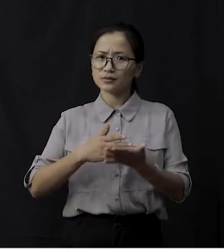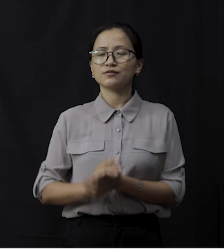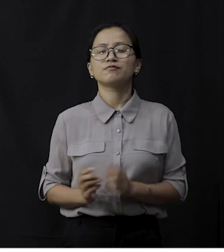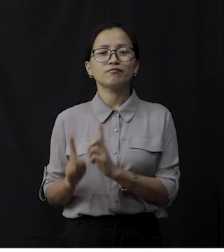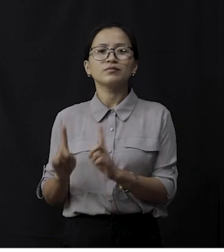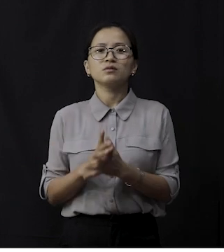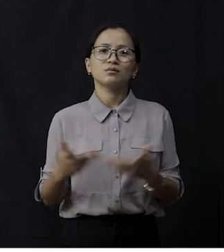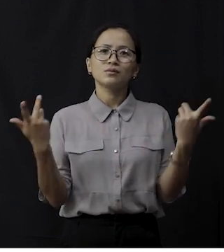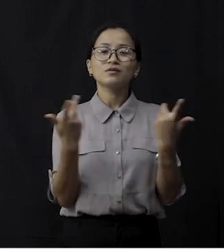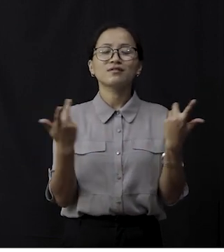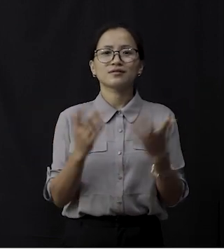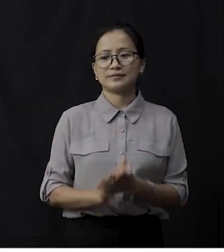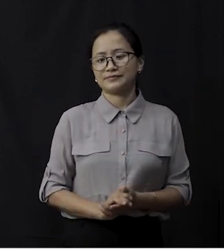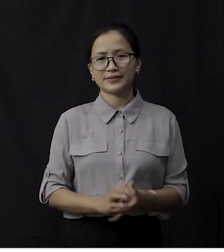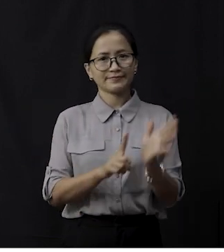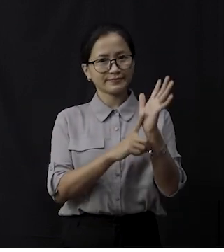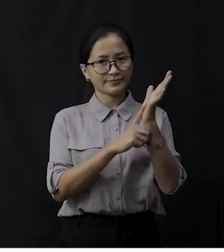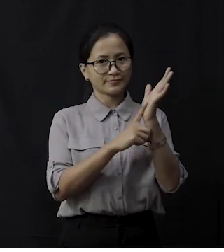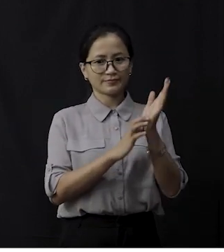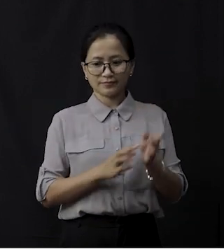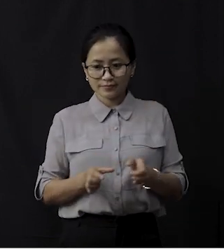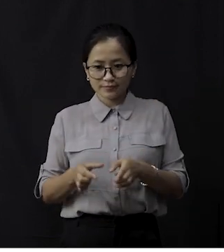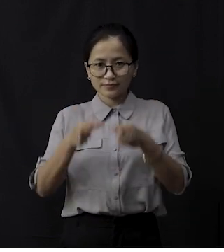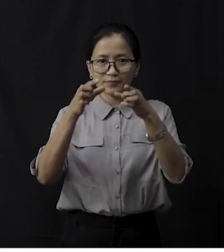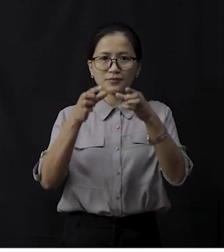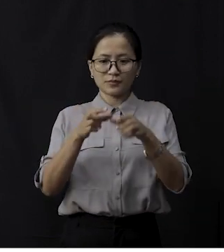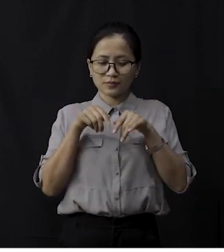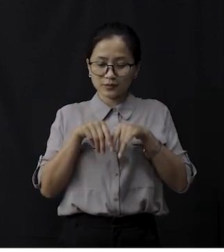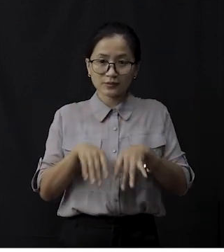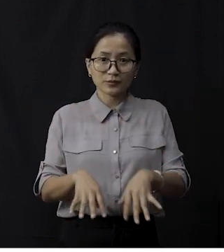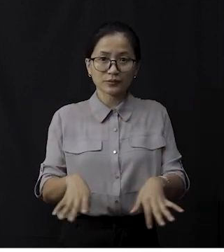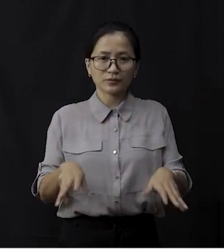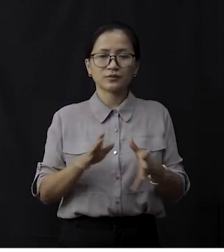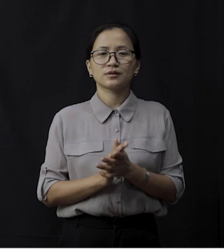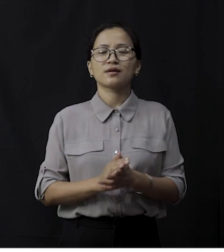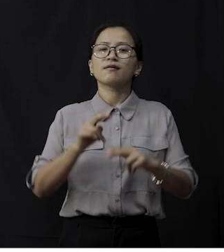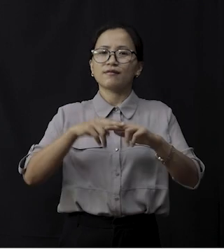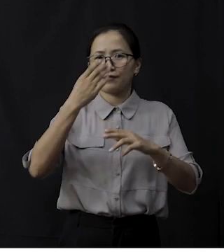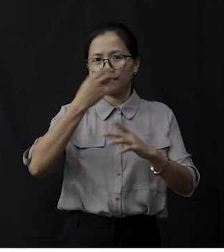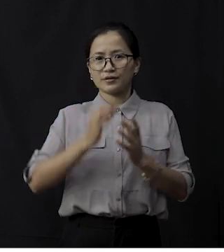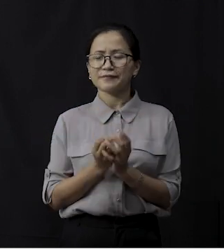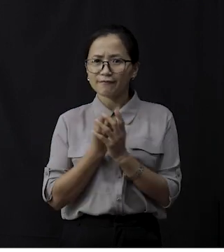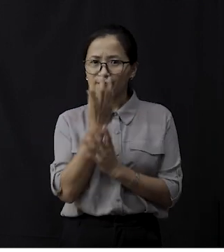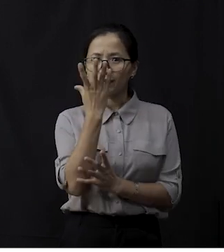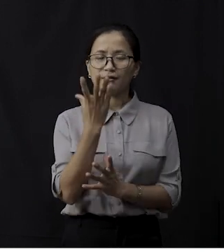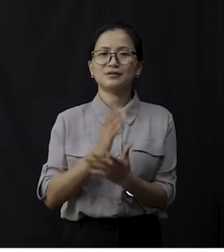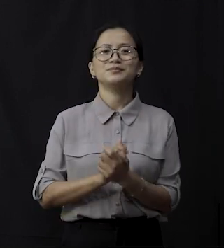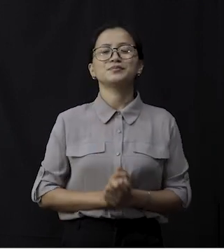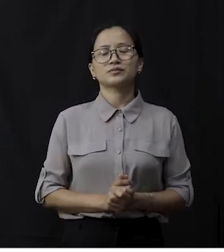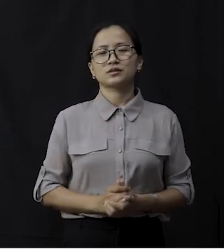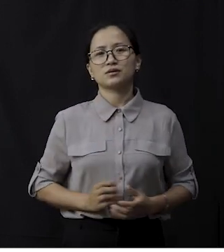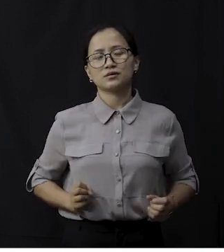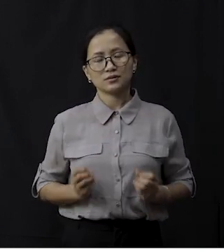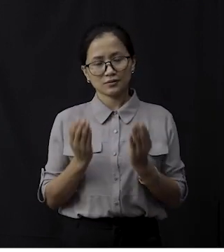the children? The leaves, the stem, roots, fruits, flowers. We